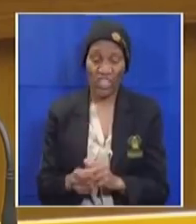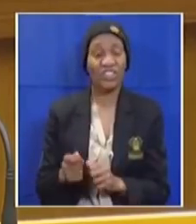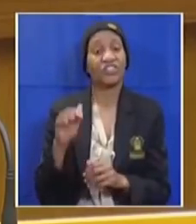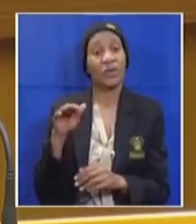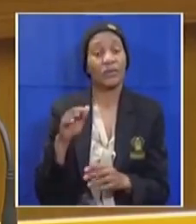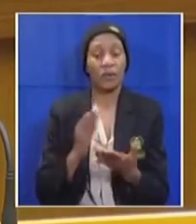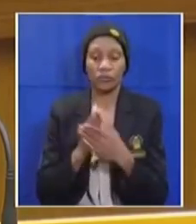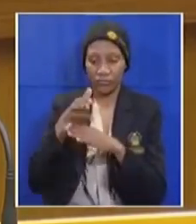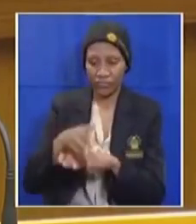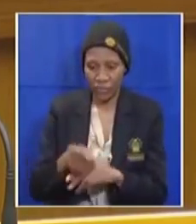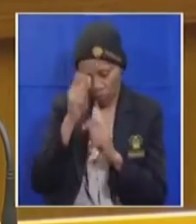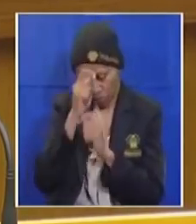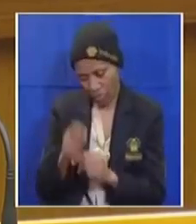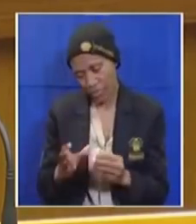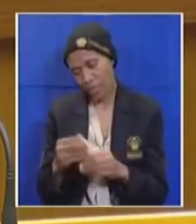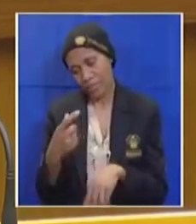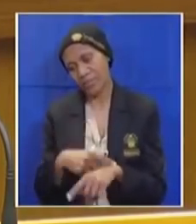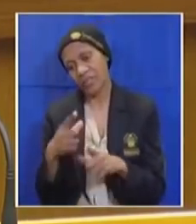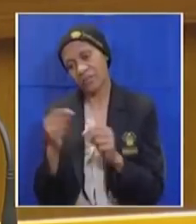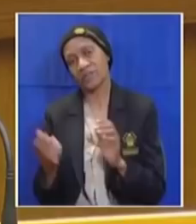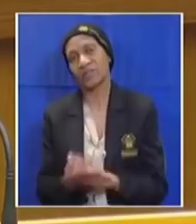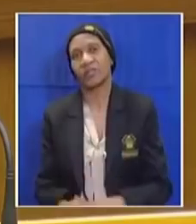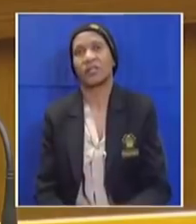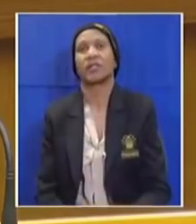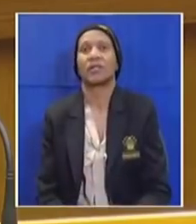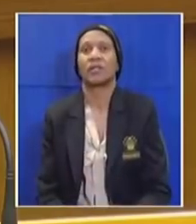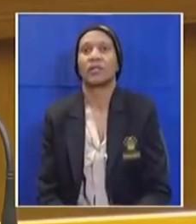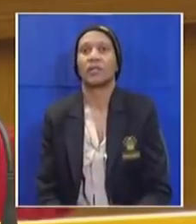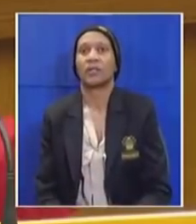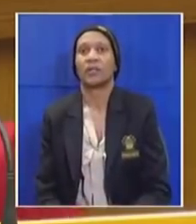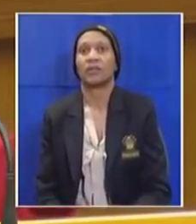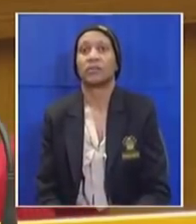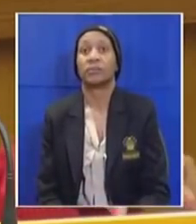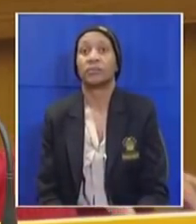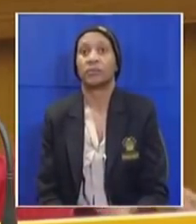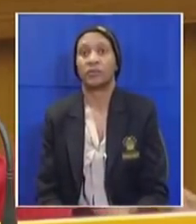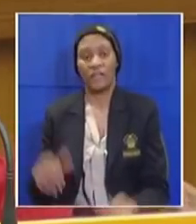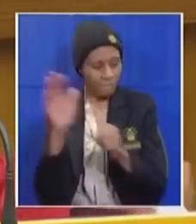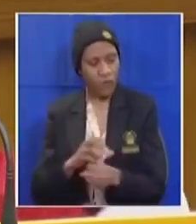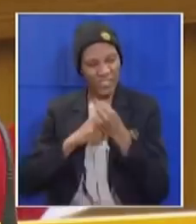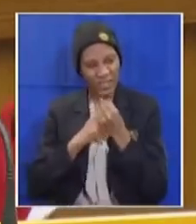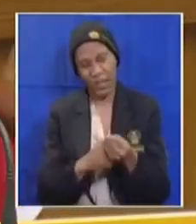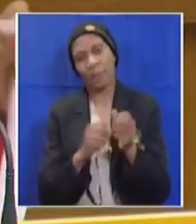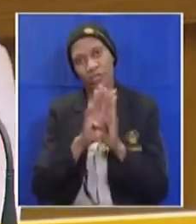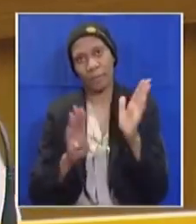to be exposed and the loan sharks and mashonishis shenanigans. We fully support this,